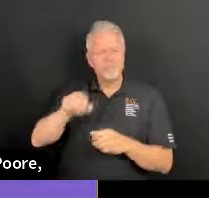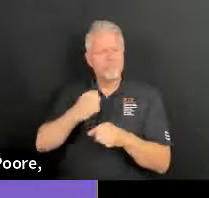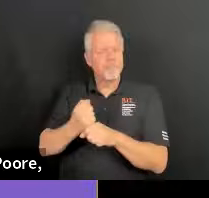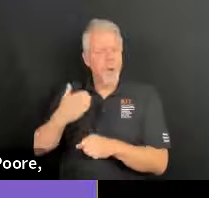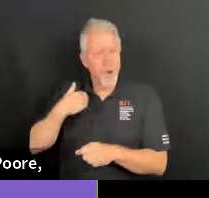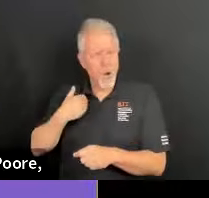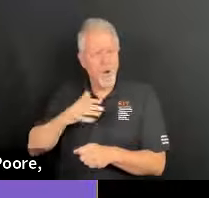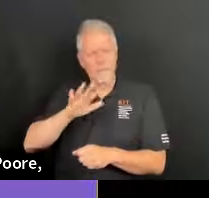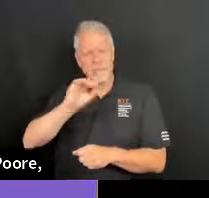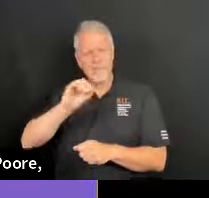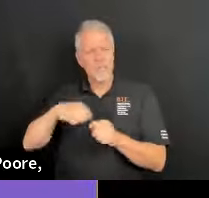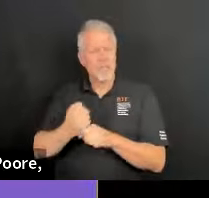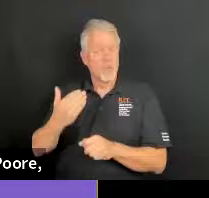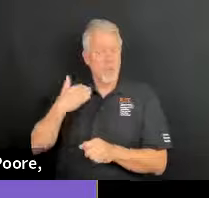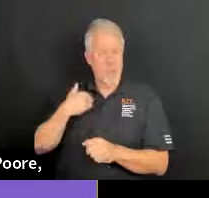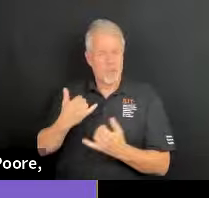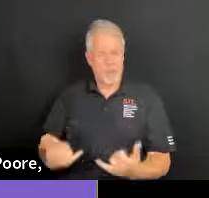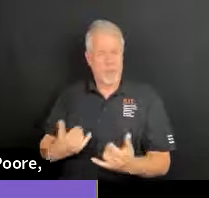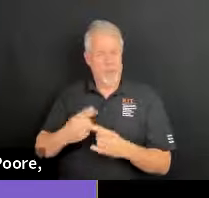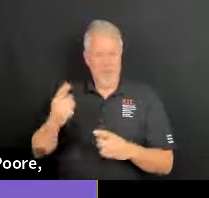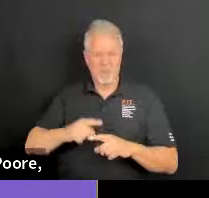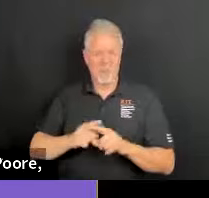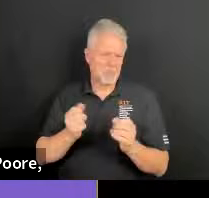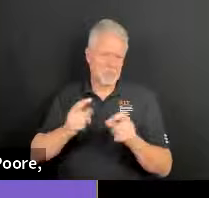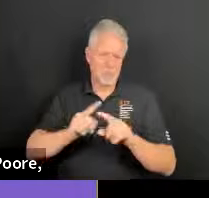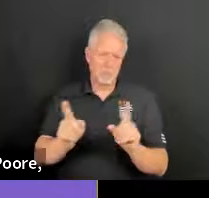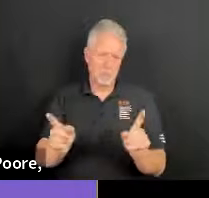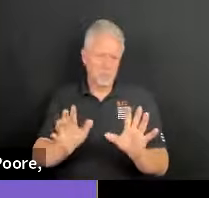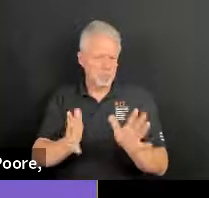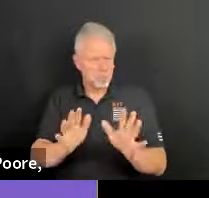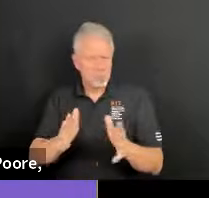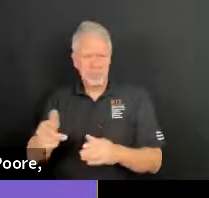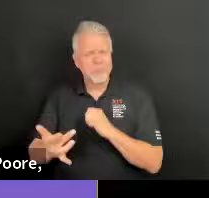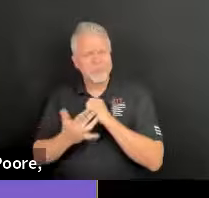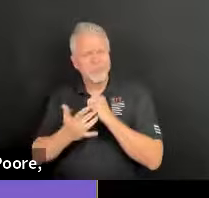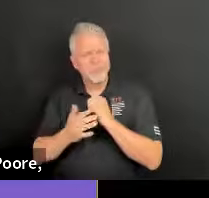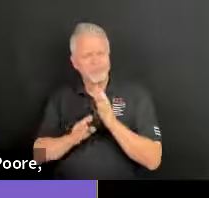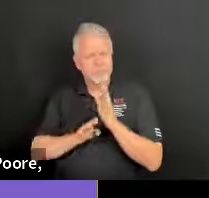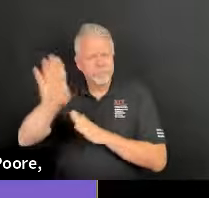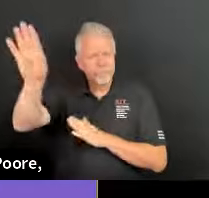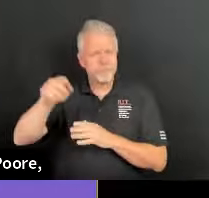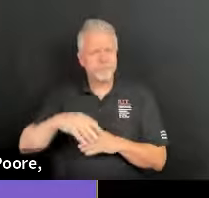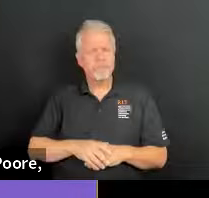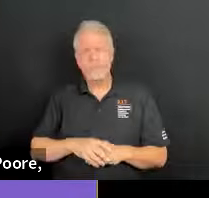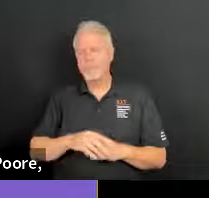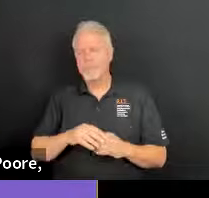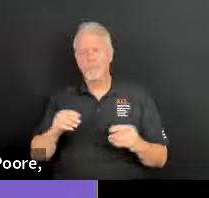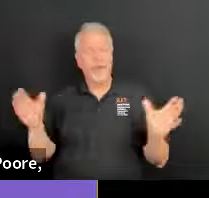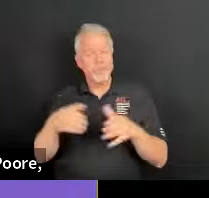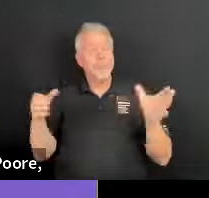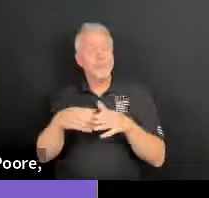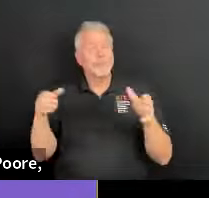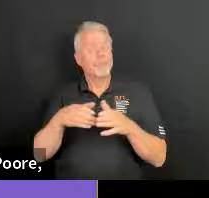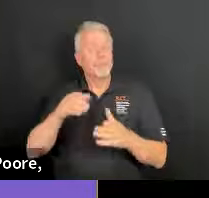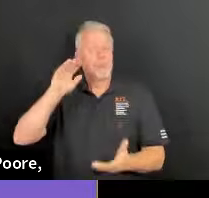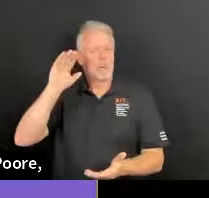did 20 years ago, 50 years ago. We understand that it is different. Culturally, things are different.